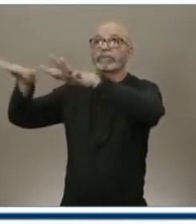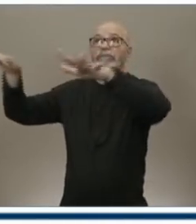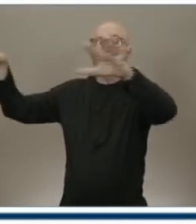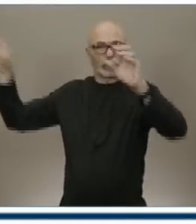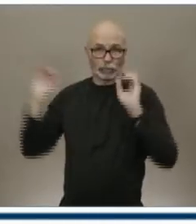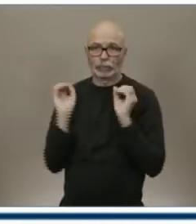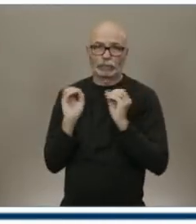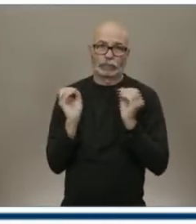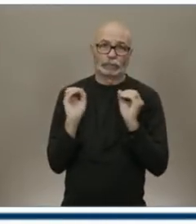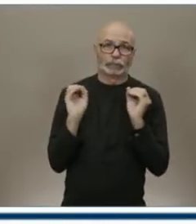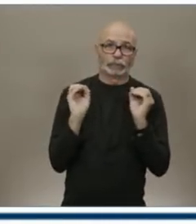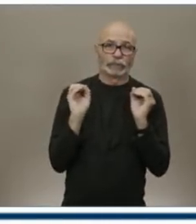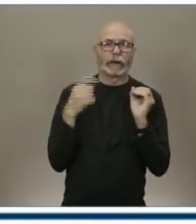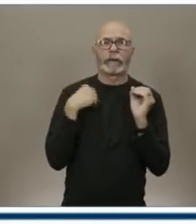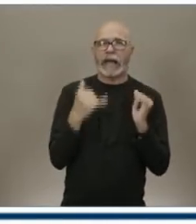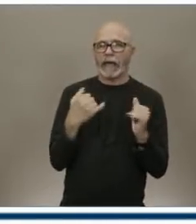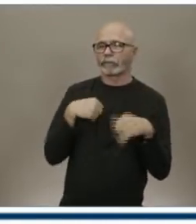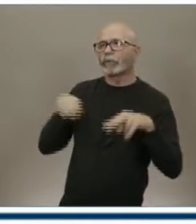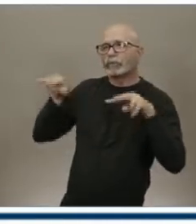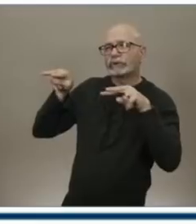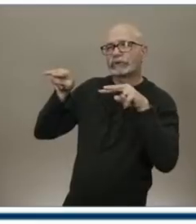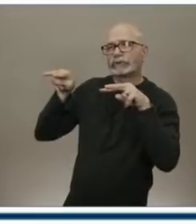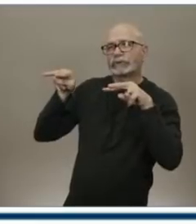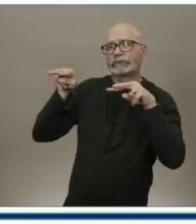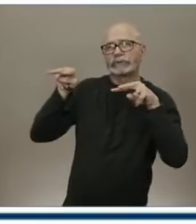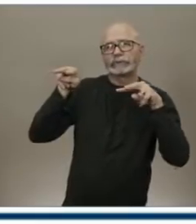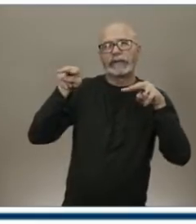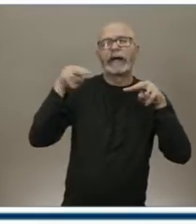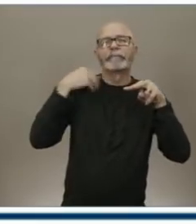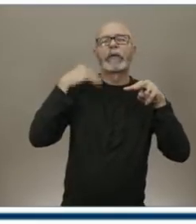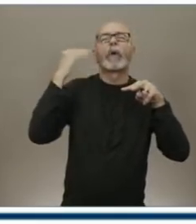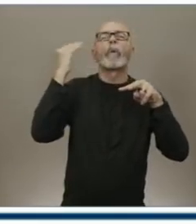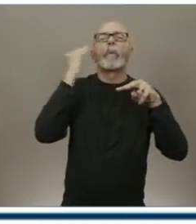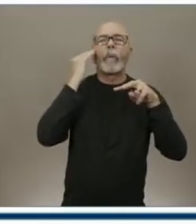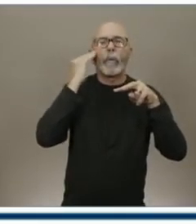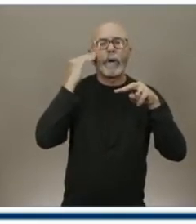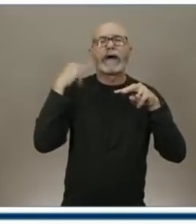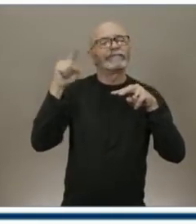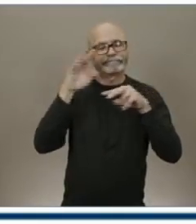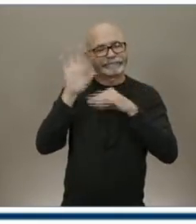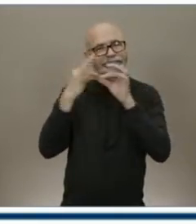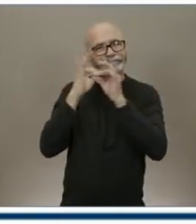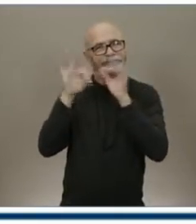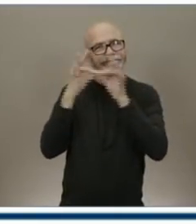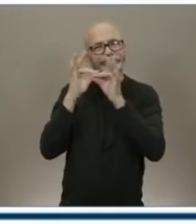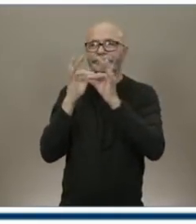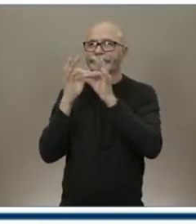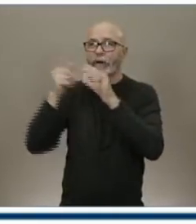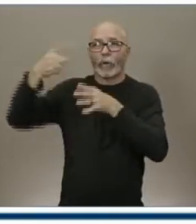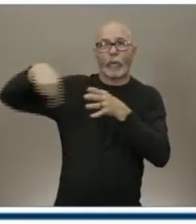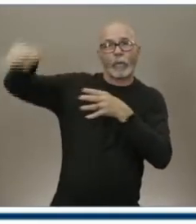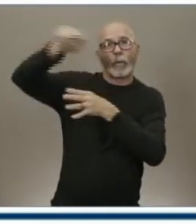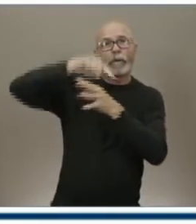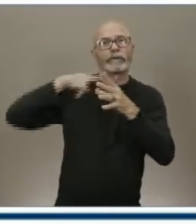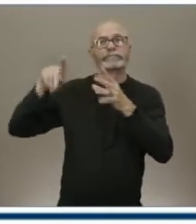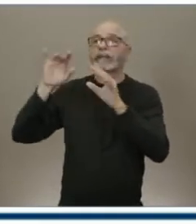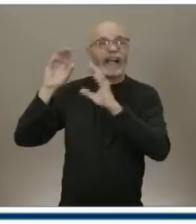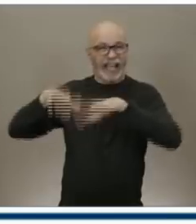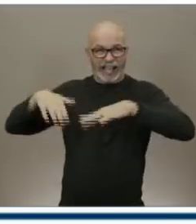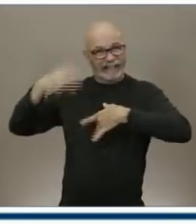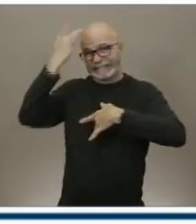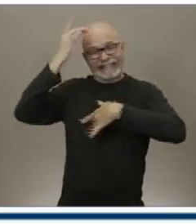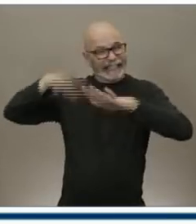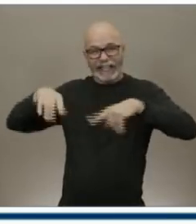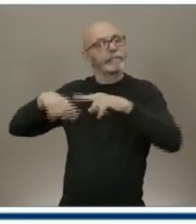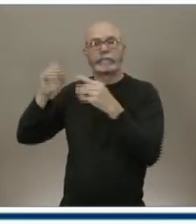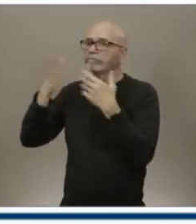we're increasing access to asymptomatic testing within the surrounding communities. The Nova Scotia Health Authority are working to